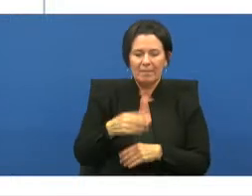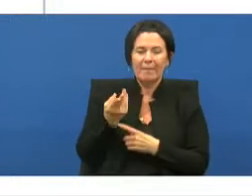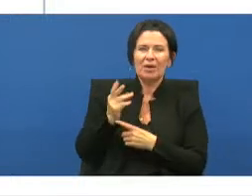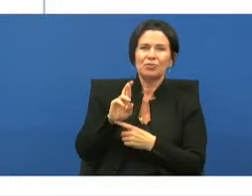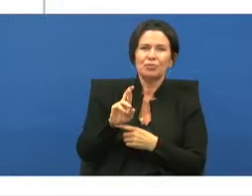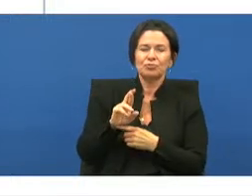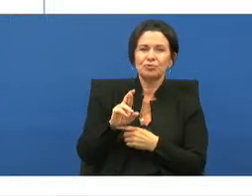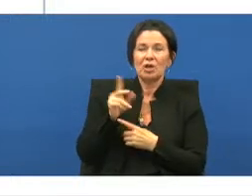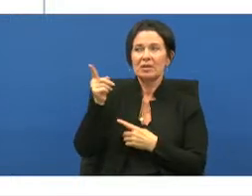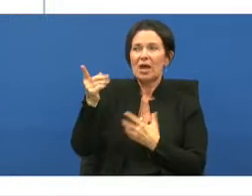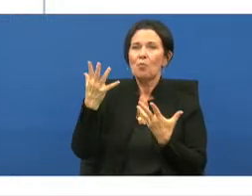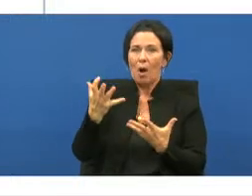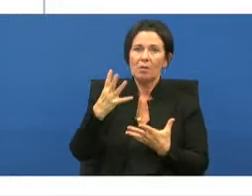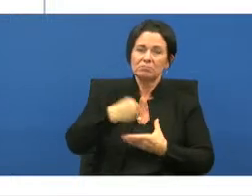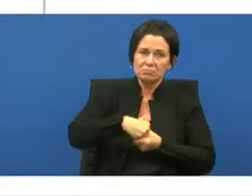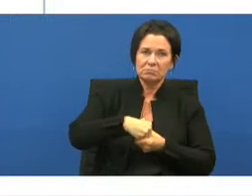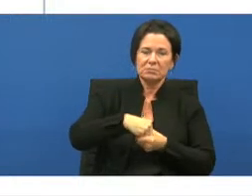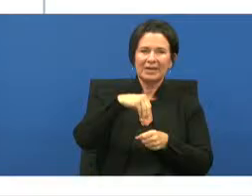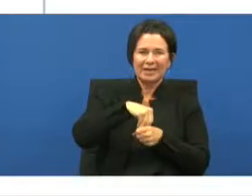the deal.